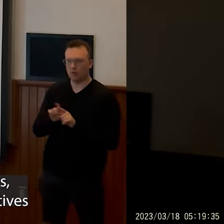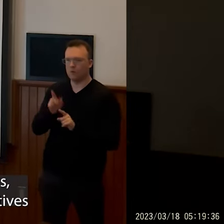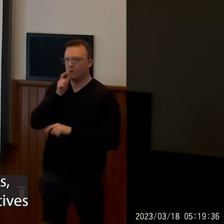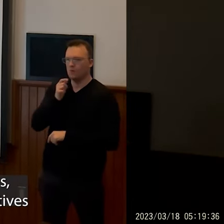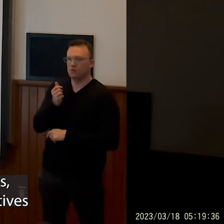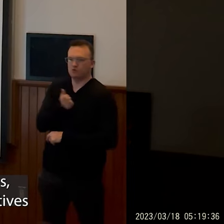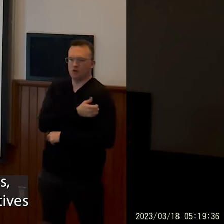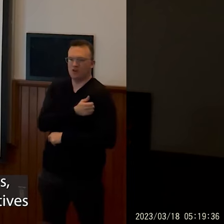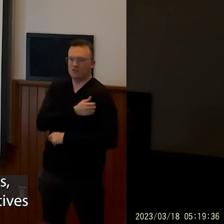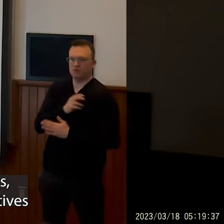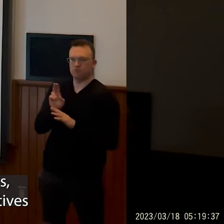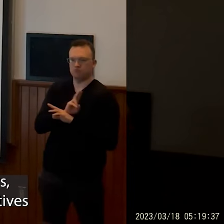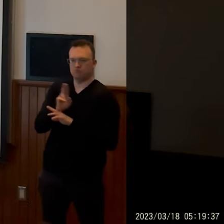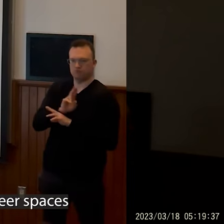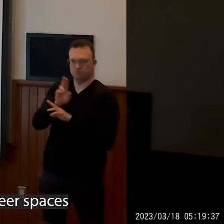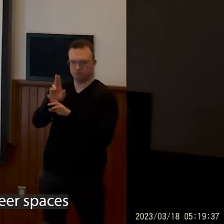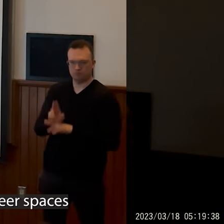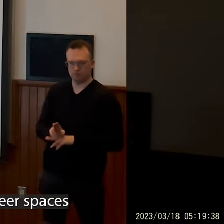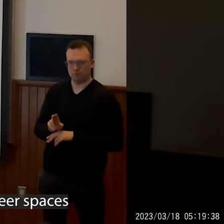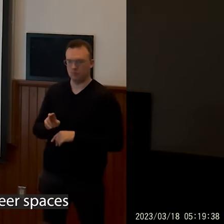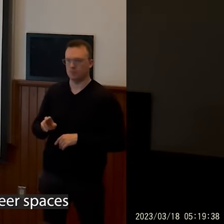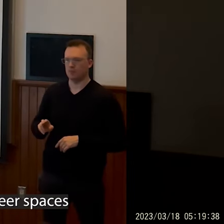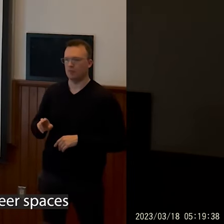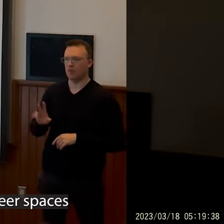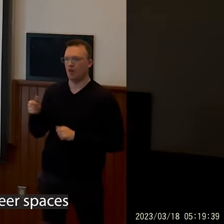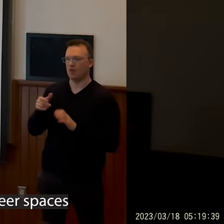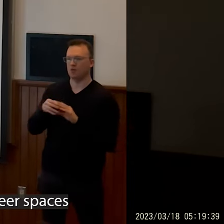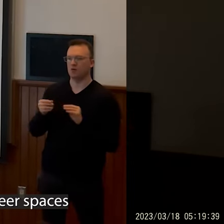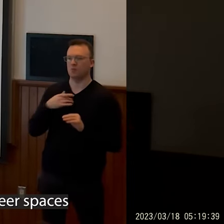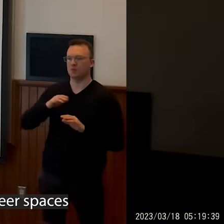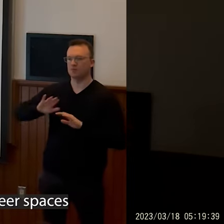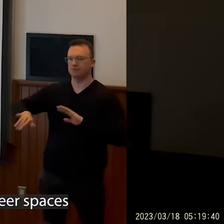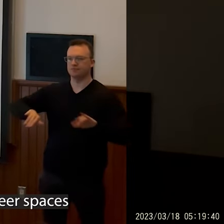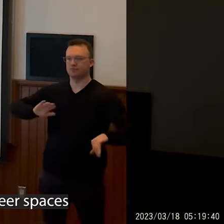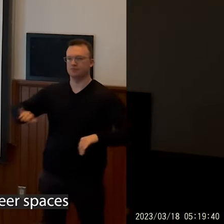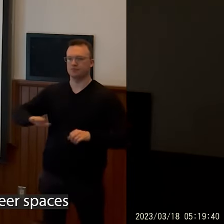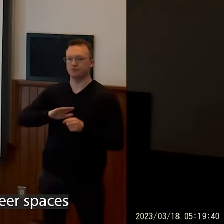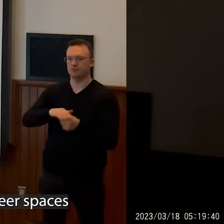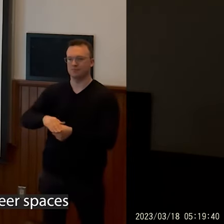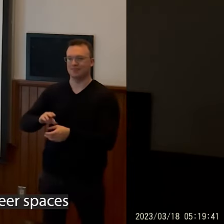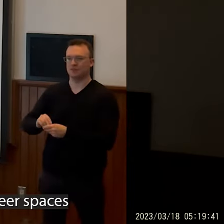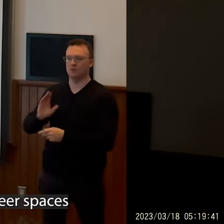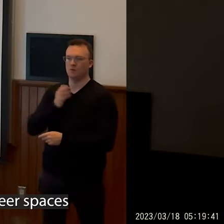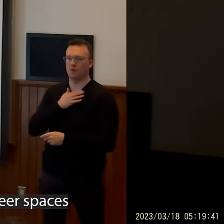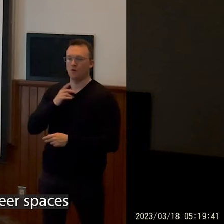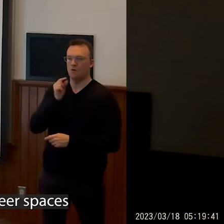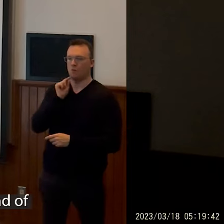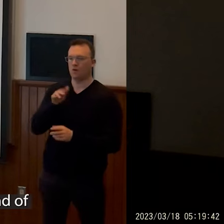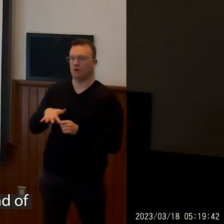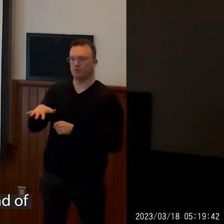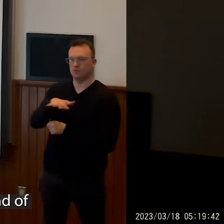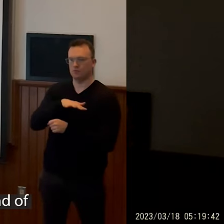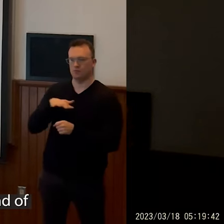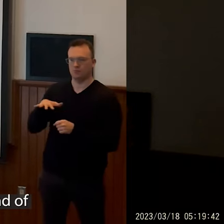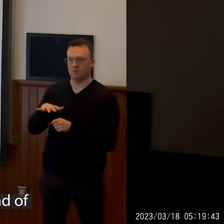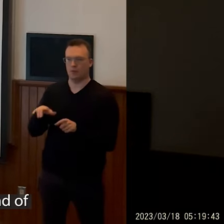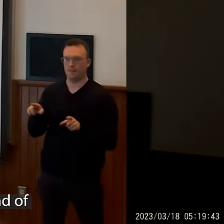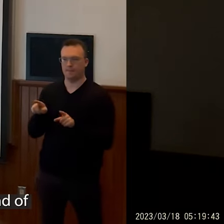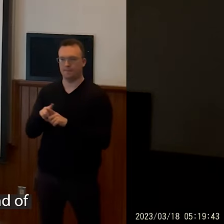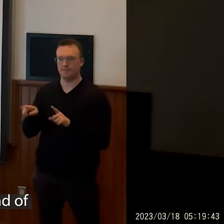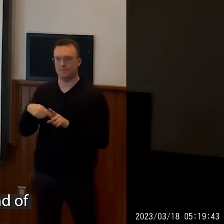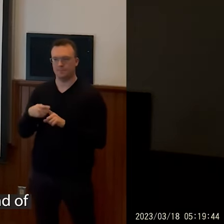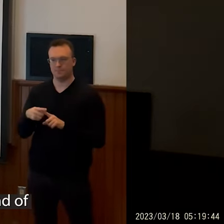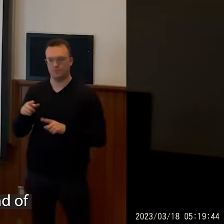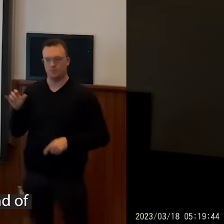these other kind of narratives that we actually exclude even within our own queer spaces and